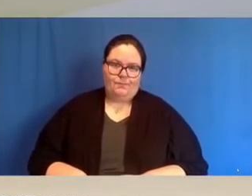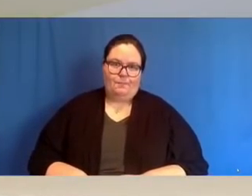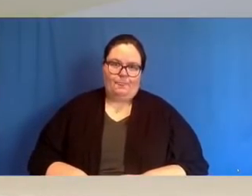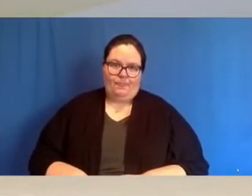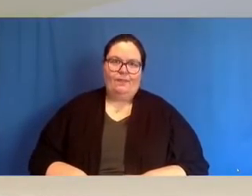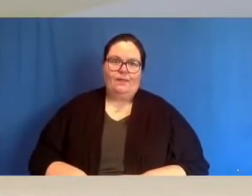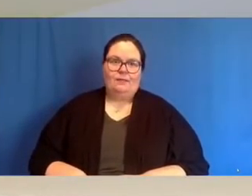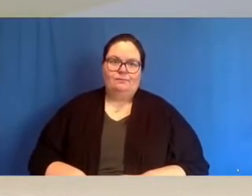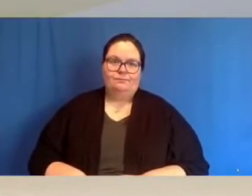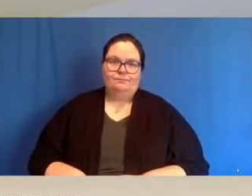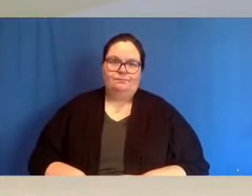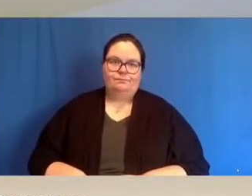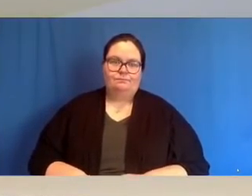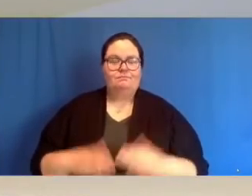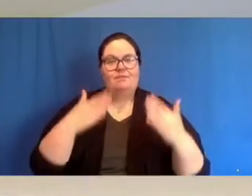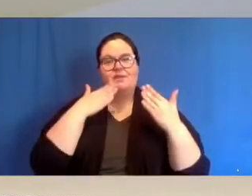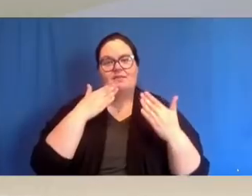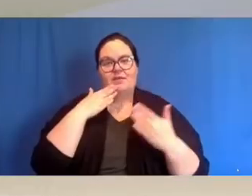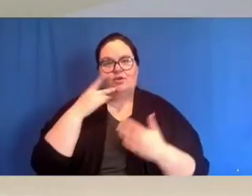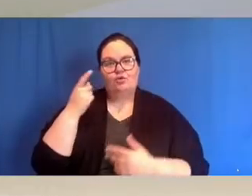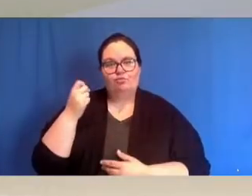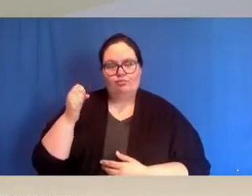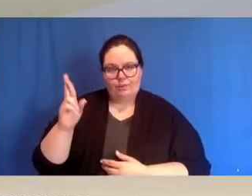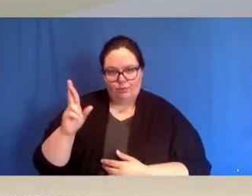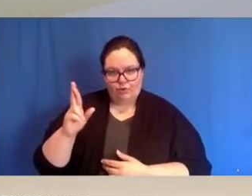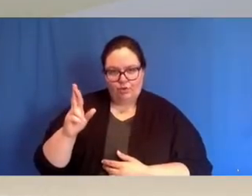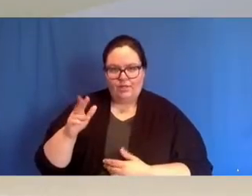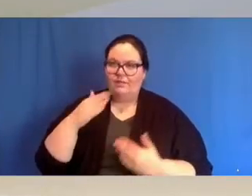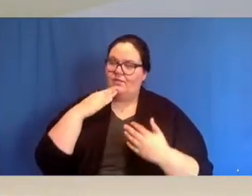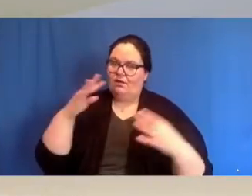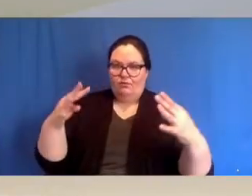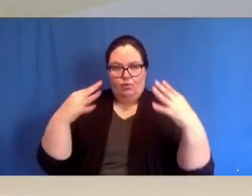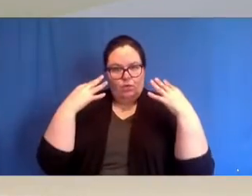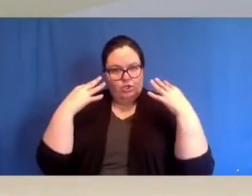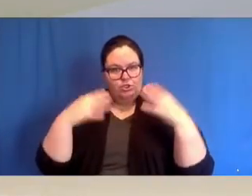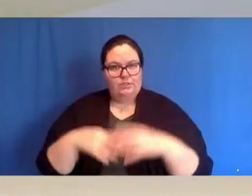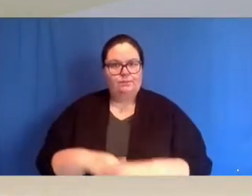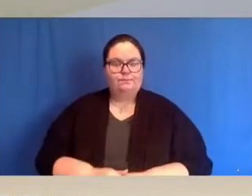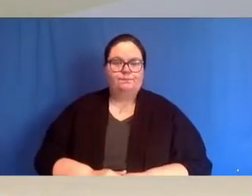Well, I agree. So thank you, Premier. Thank you, everyone.